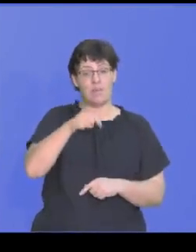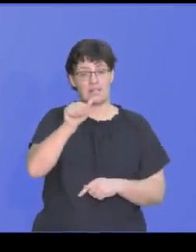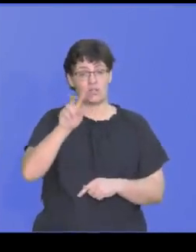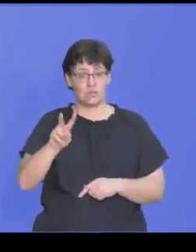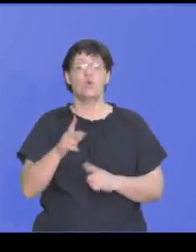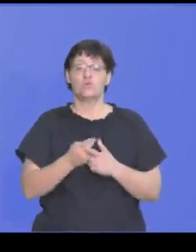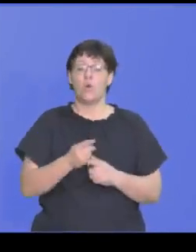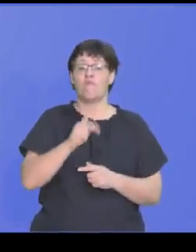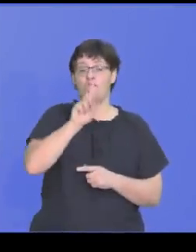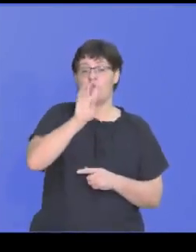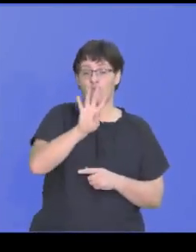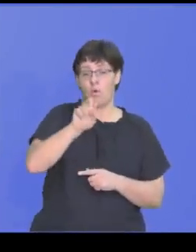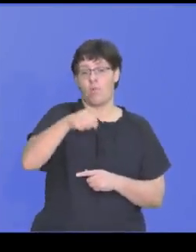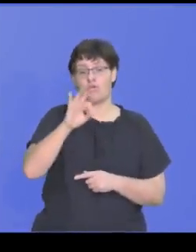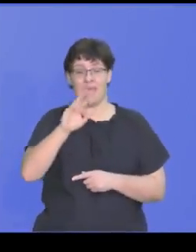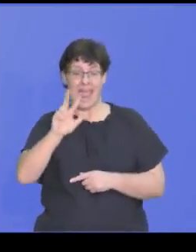to 4.38%.